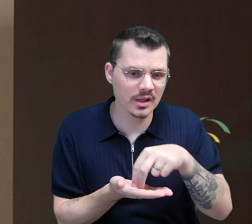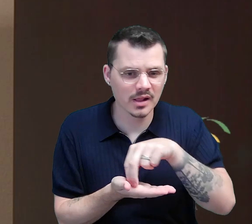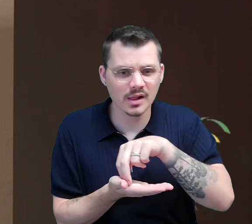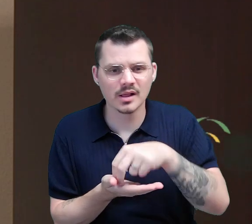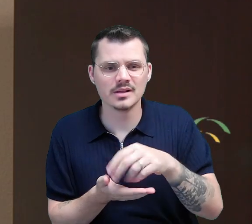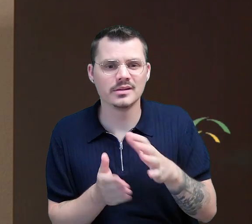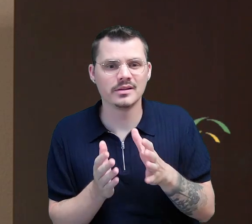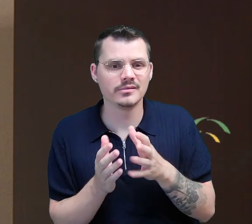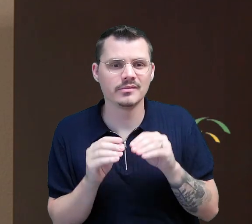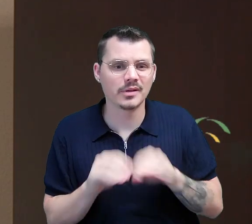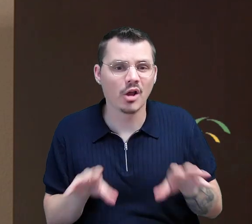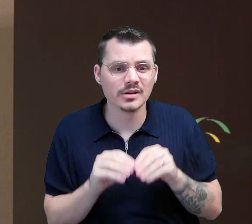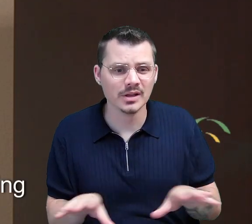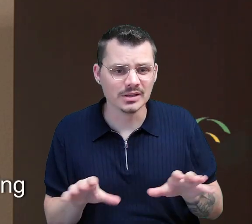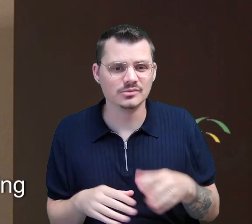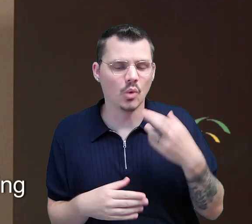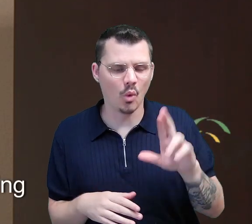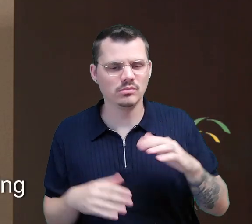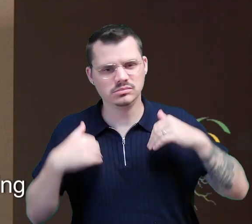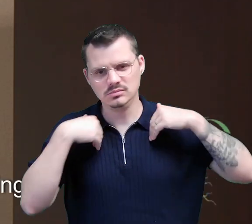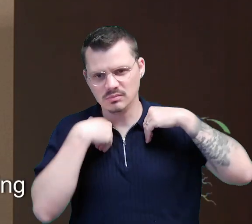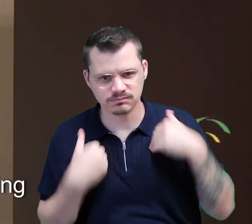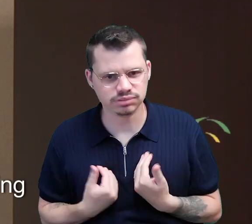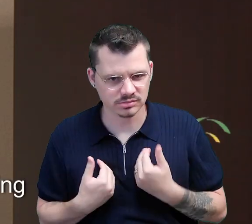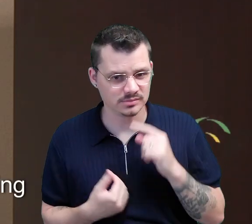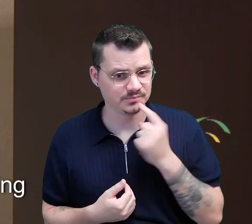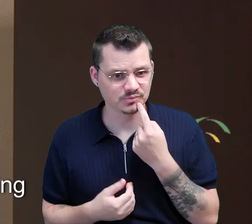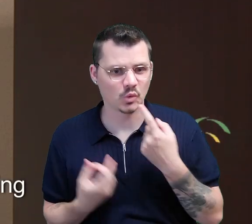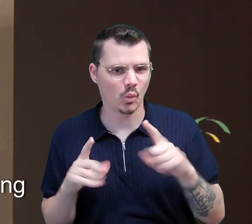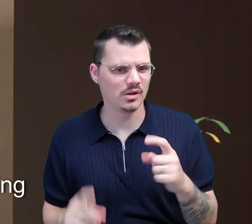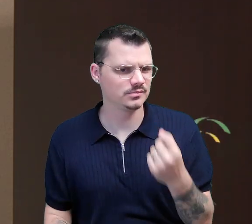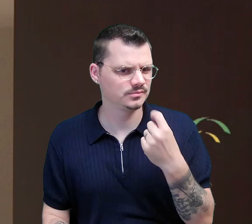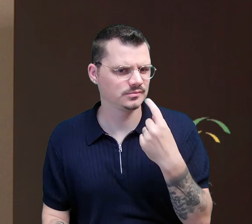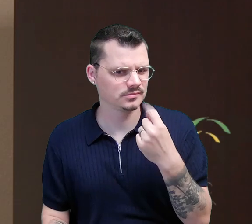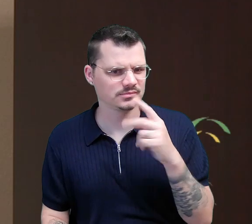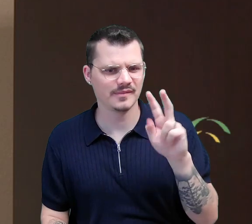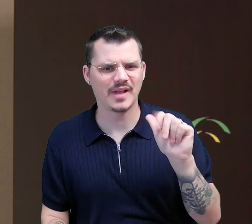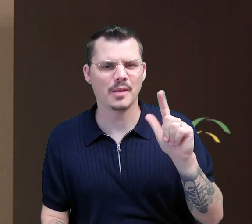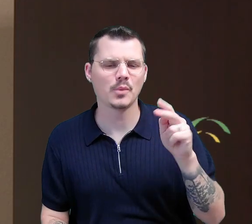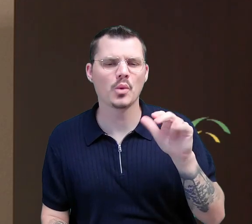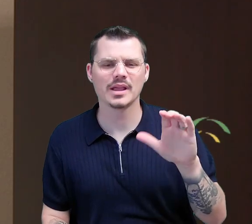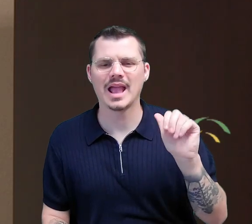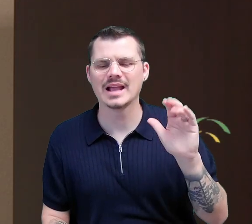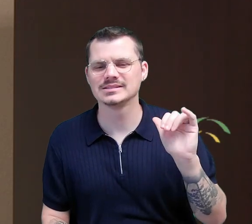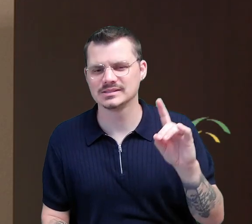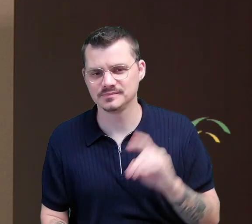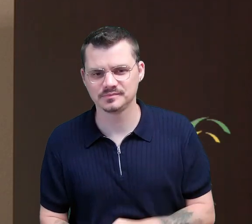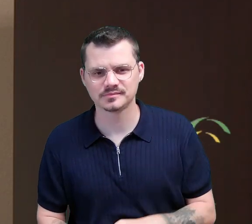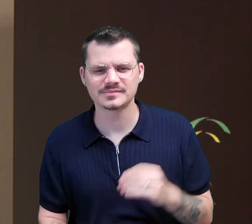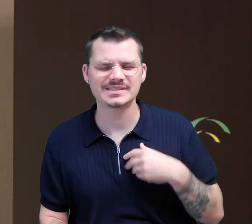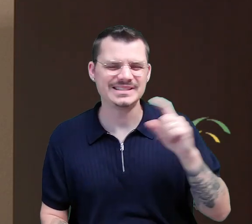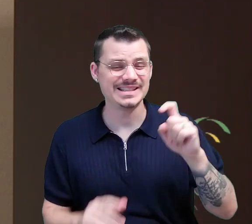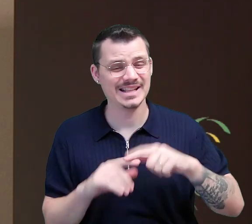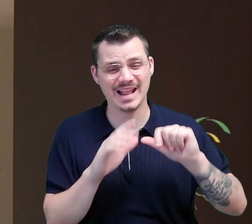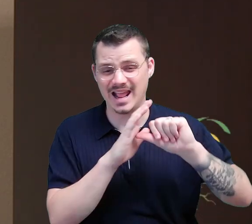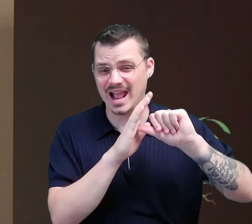walk, incontinence, or extreme fatigue while they're taking valproic acid. And I